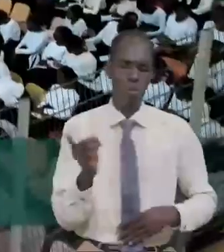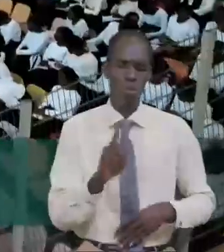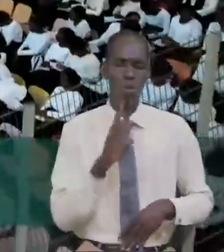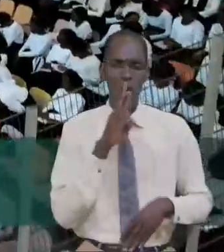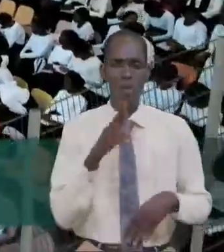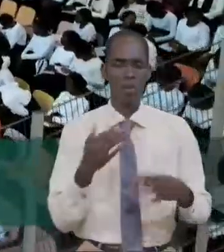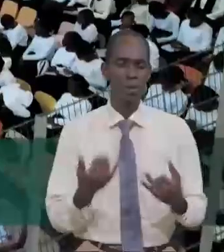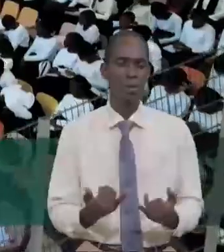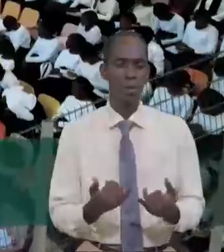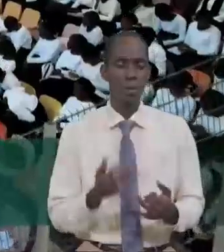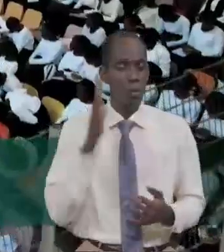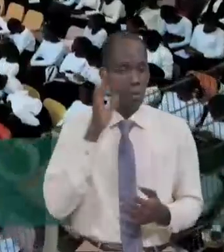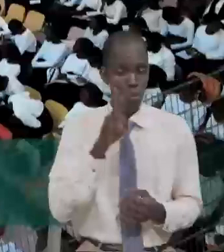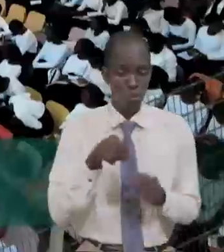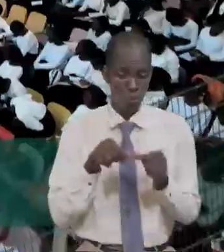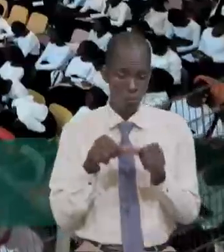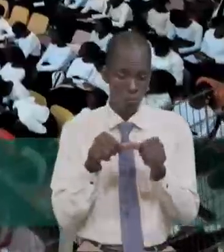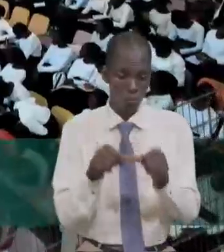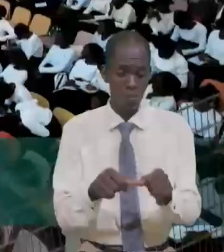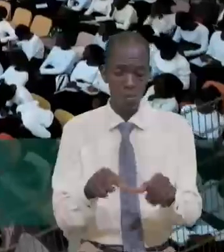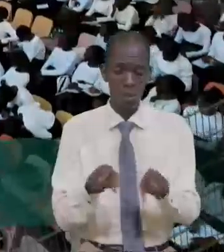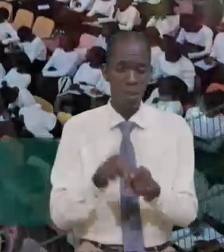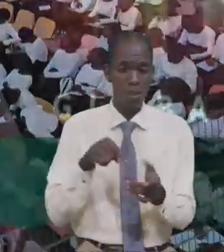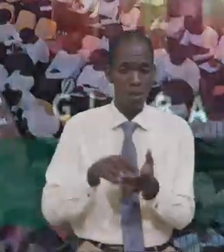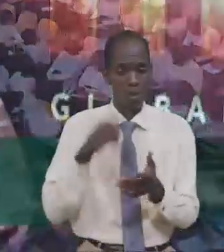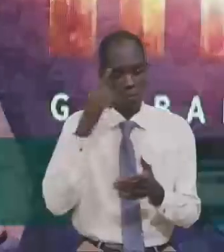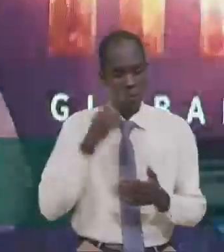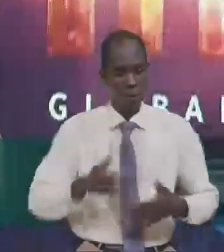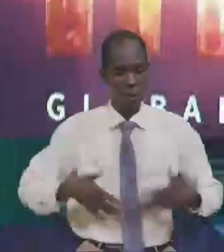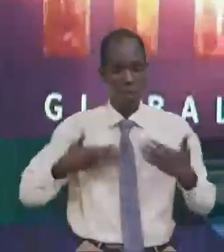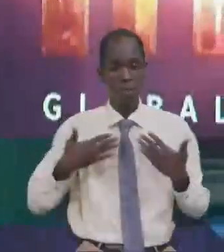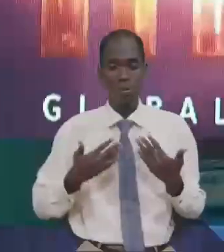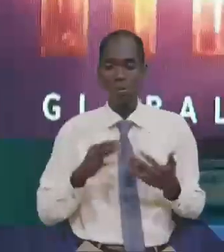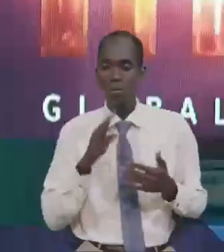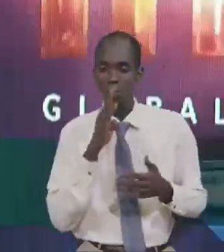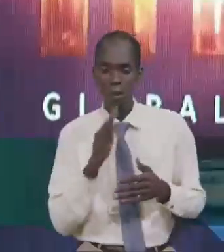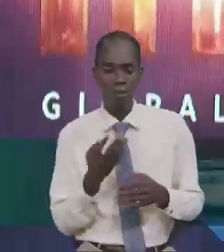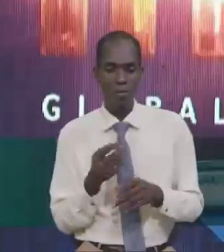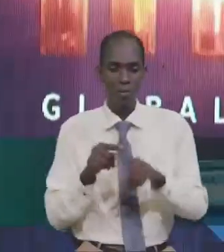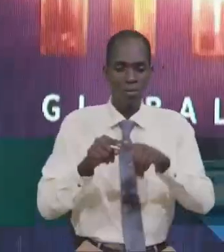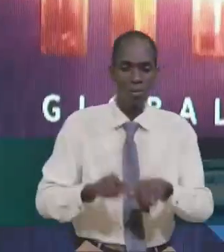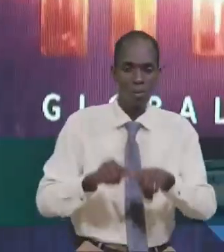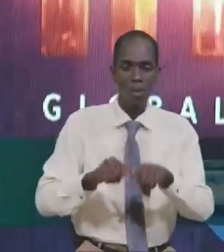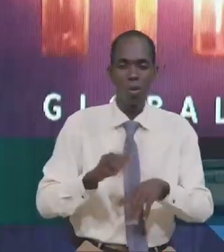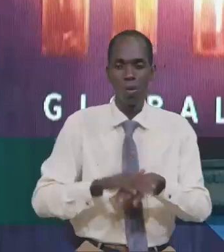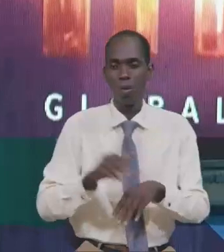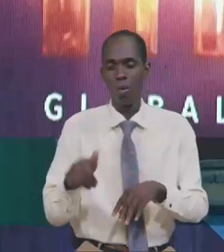other people? Are you going to remain like this throughout life? A mediocre? Not able to